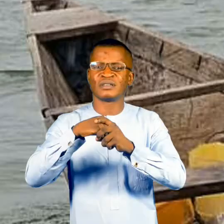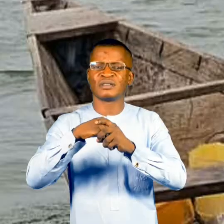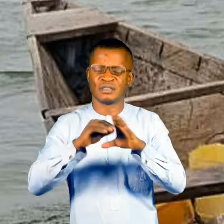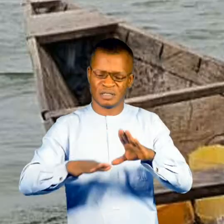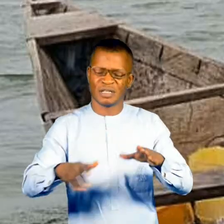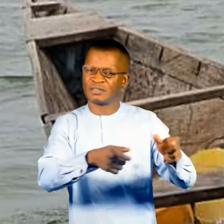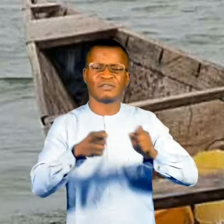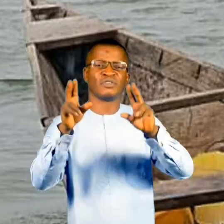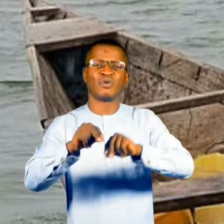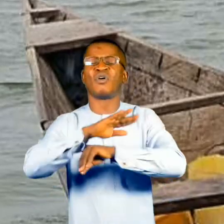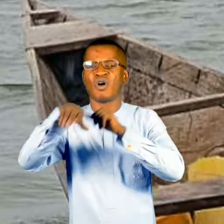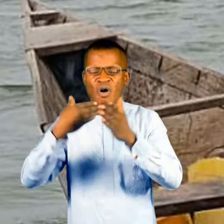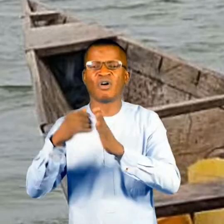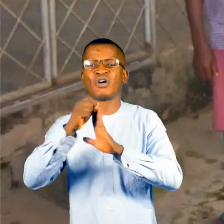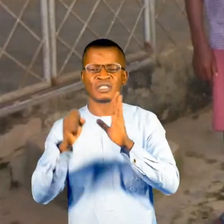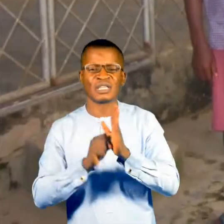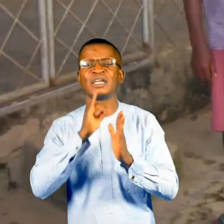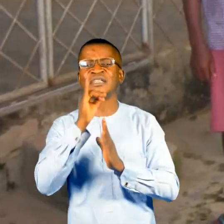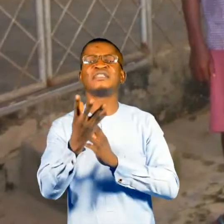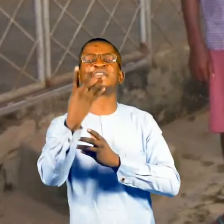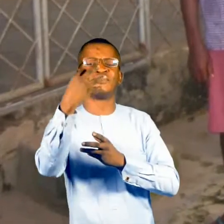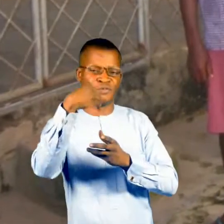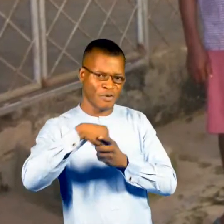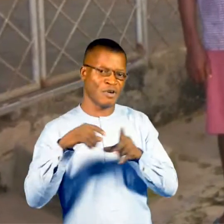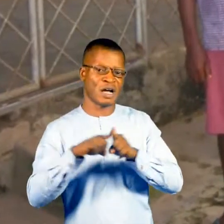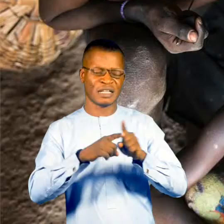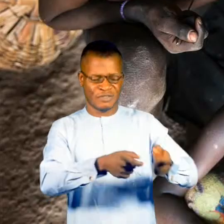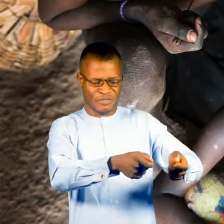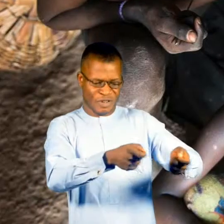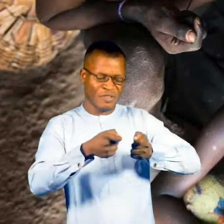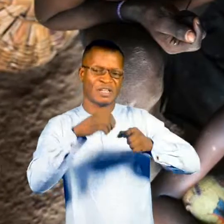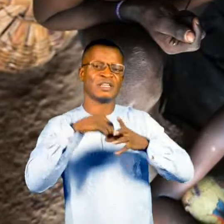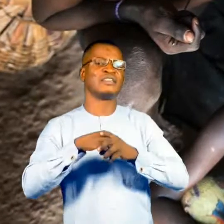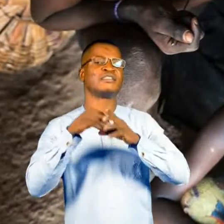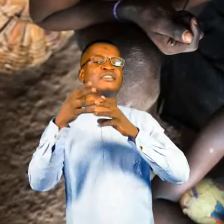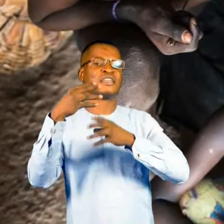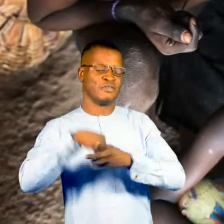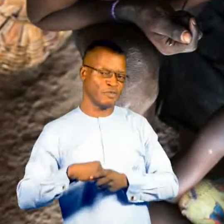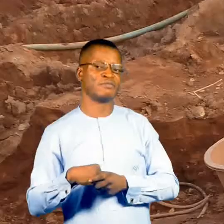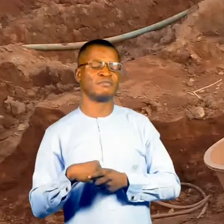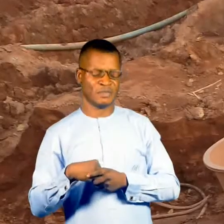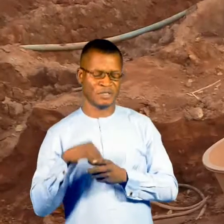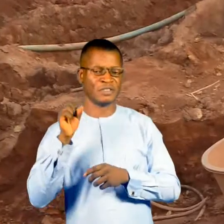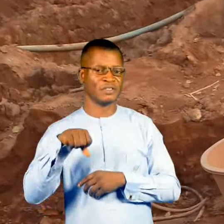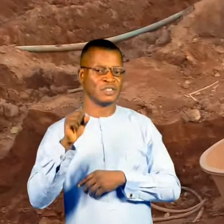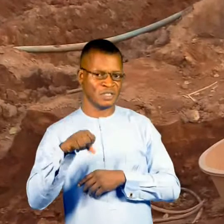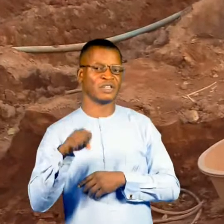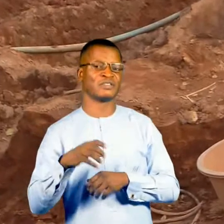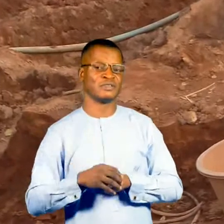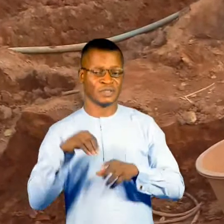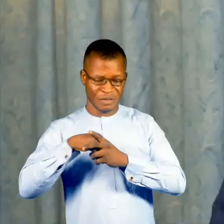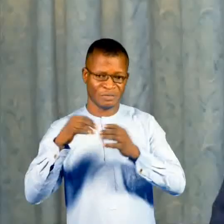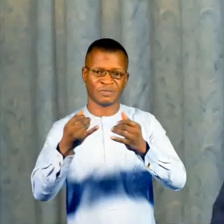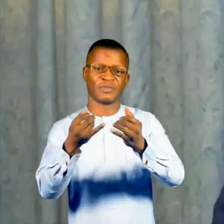vulnerable. Just like every state is vulnerable as far as trafficking is concerned, every state is also